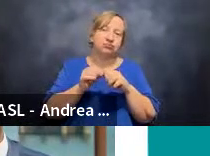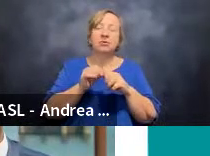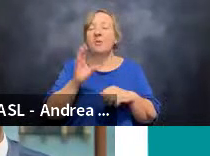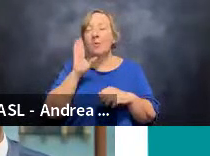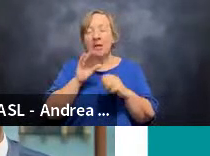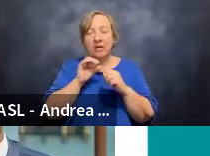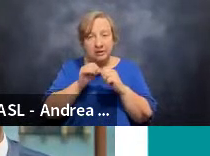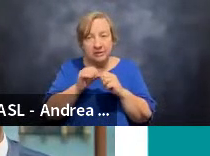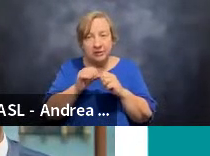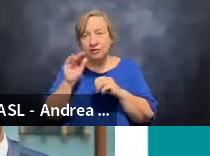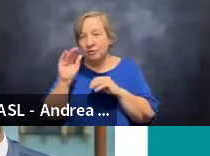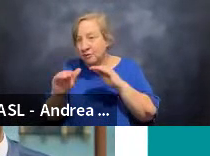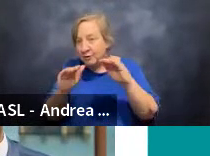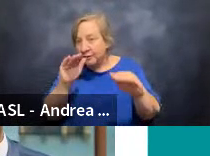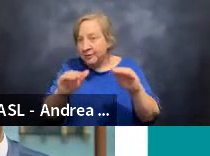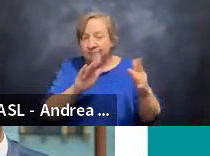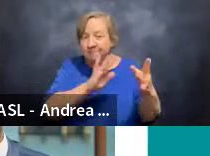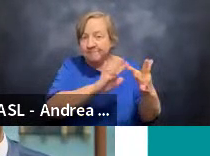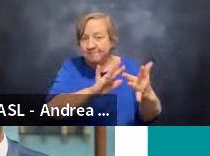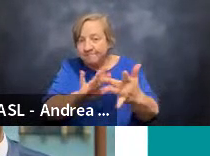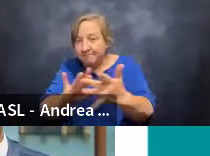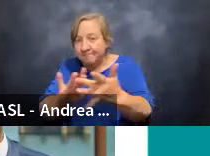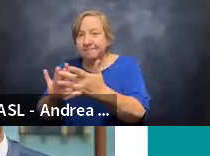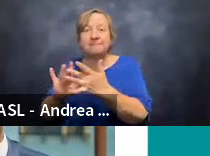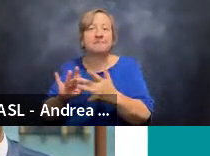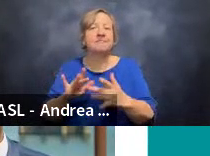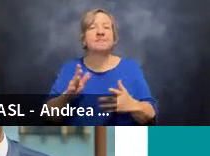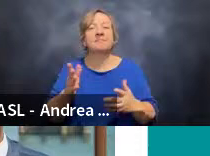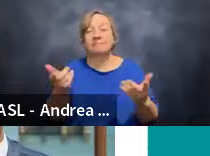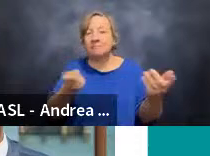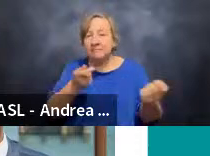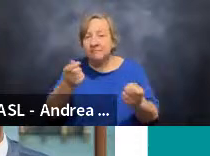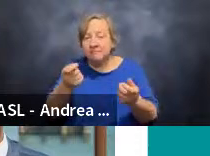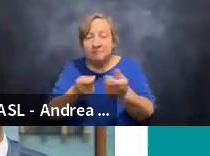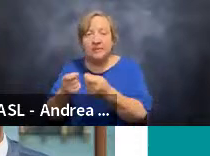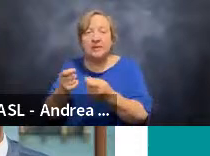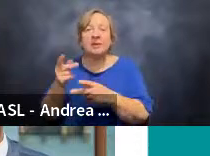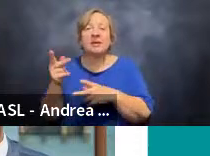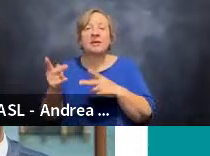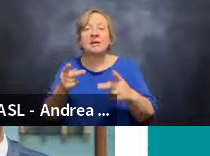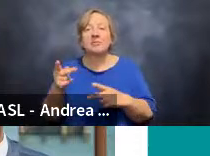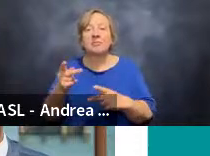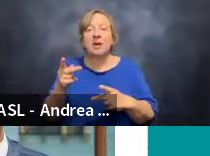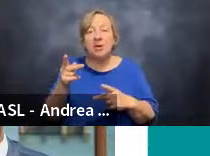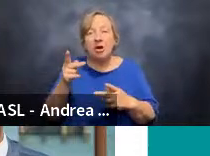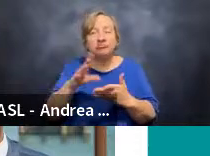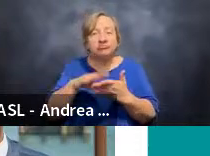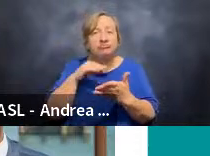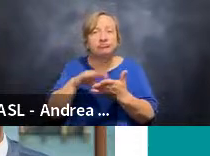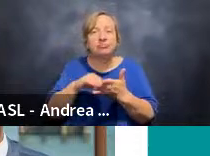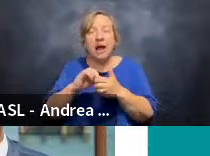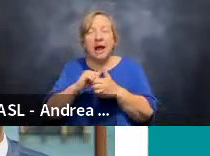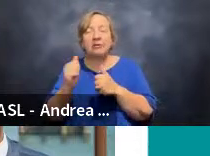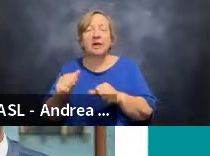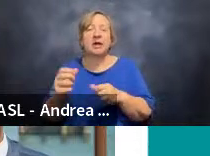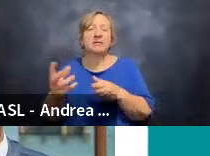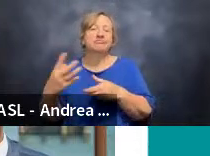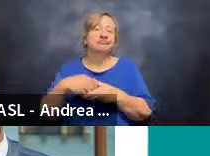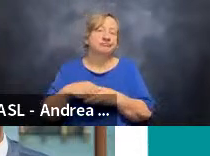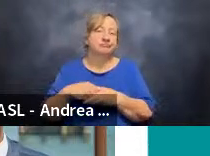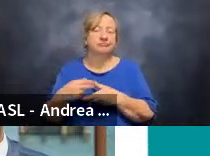reach out and get folks knowledgeable about how to be a part of this